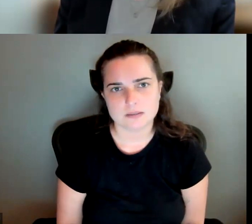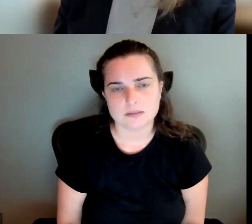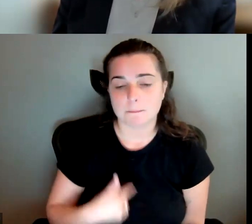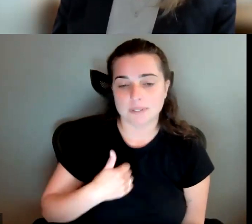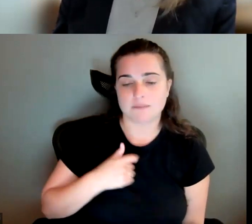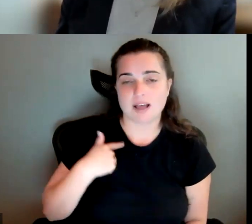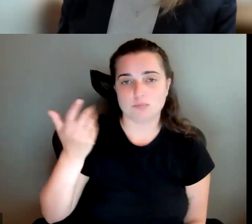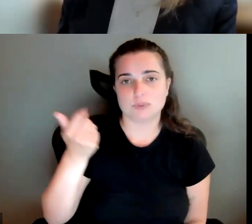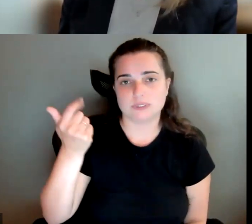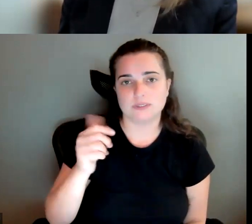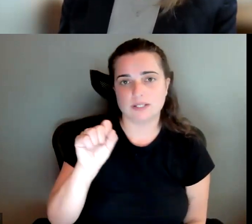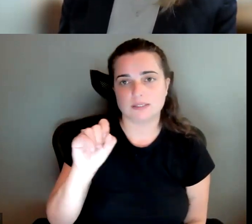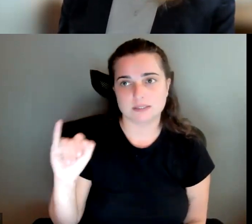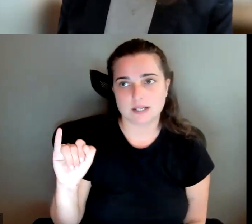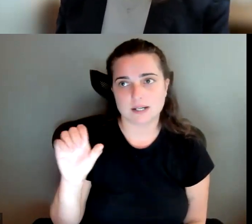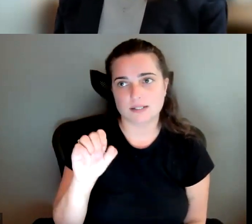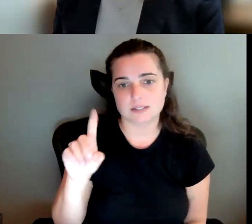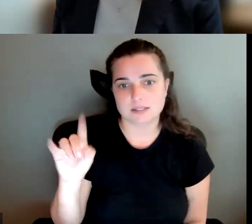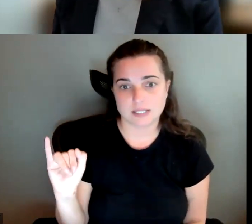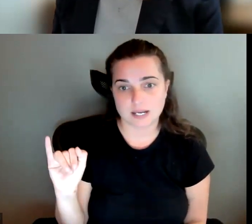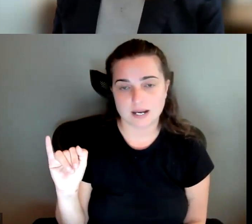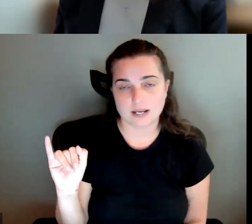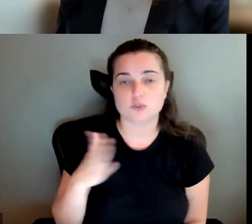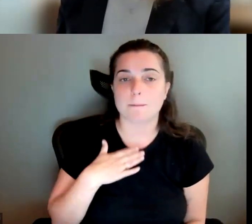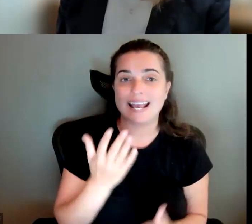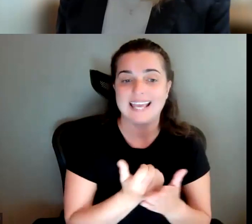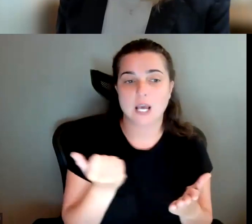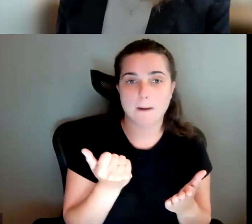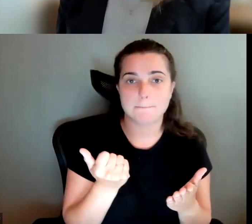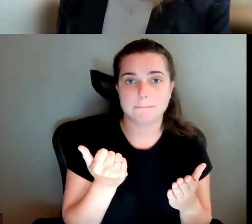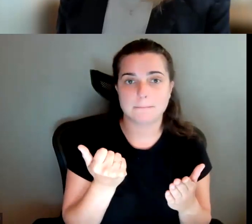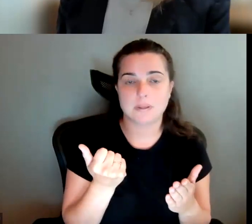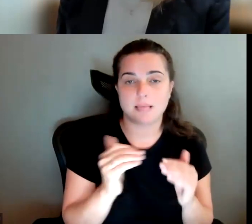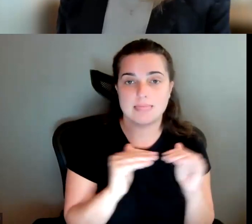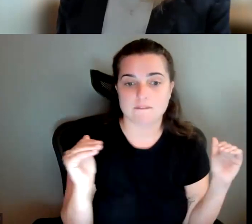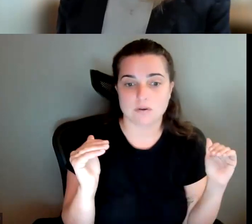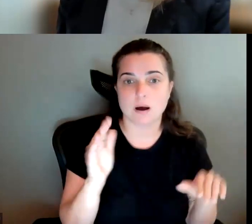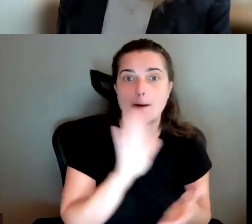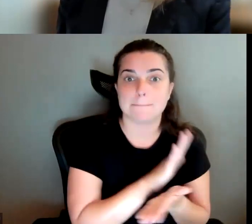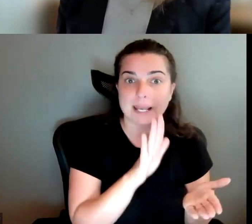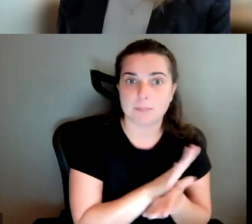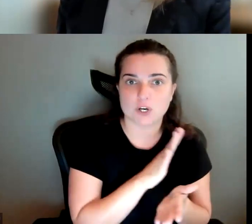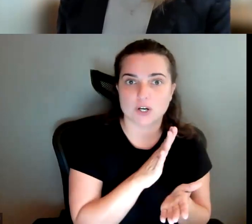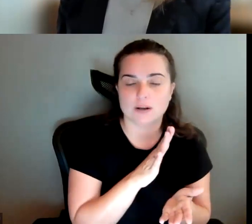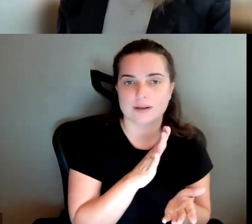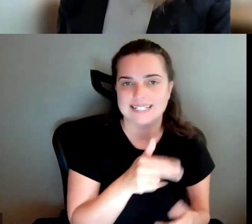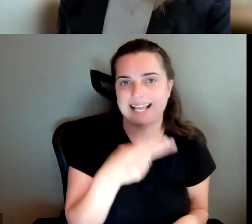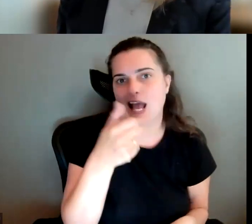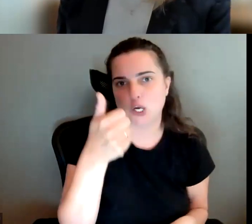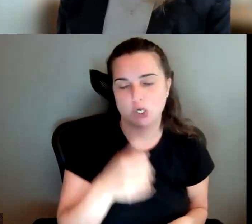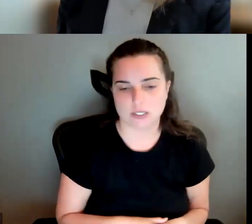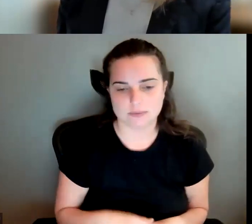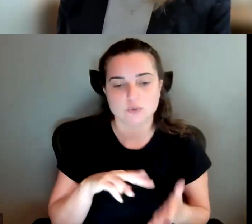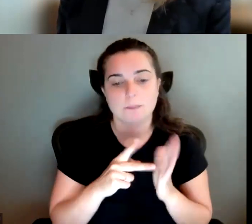income level on paper is higher. So if I were